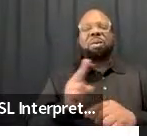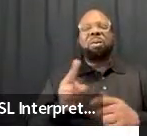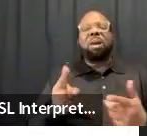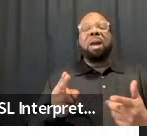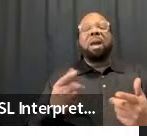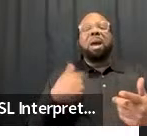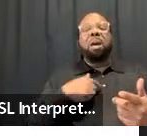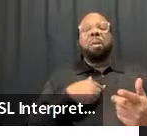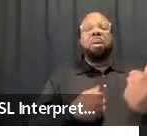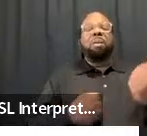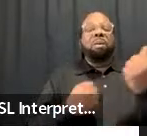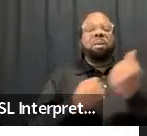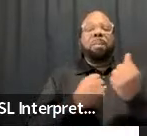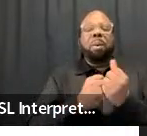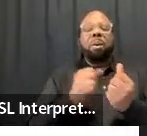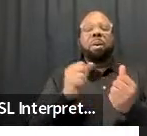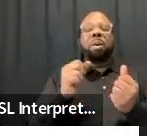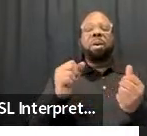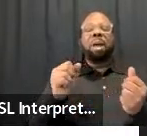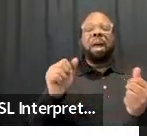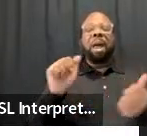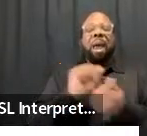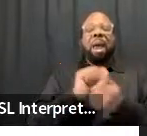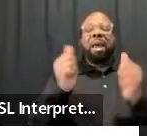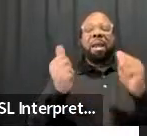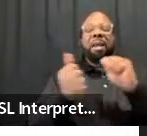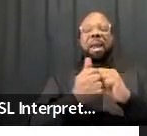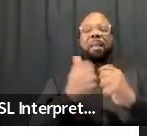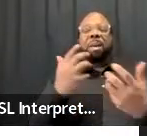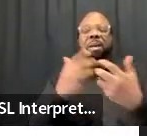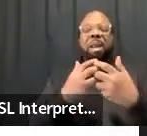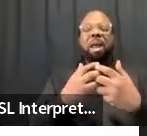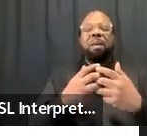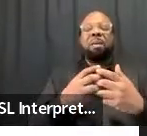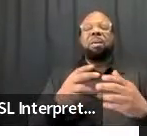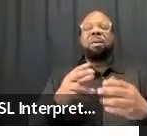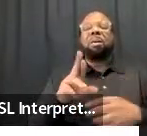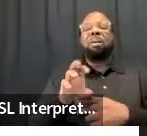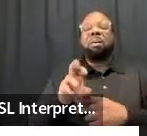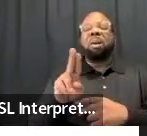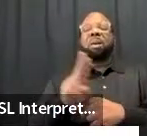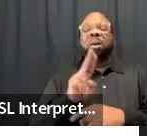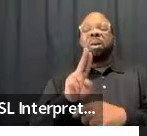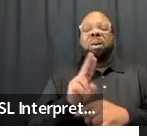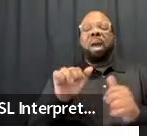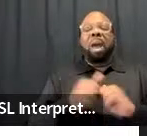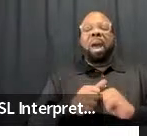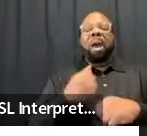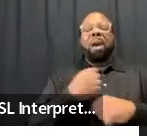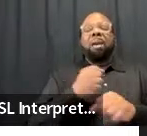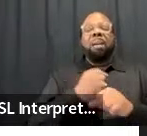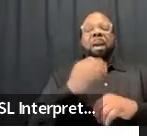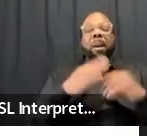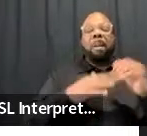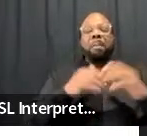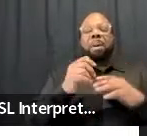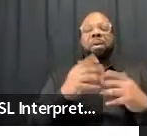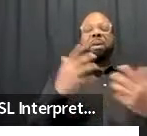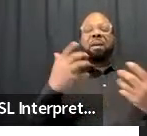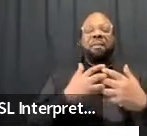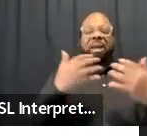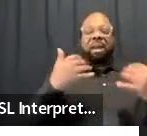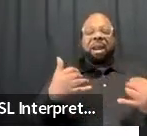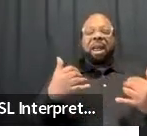supporting adaptive reuse, supporting the continued use of our existing buildings, helping those existing buildings retrofit and come into the 21st century